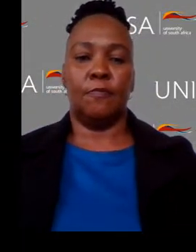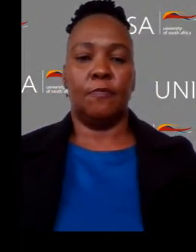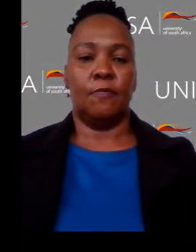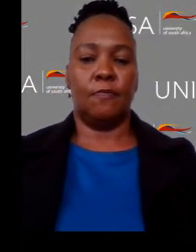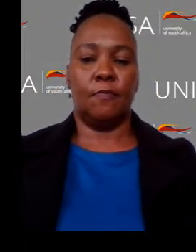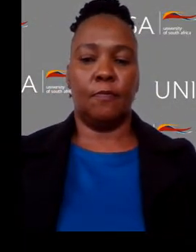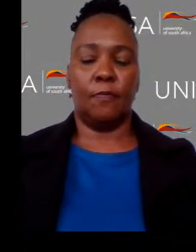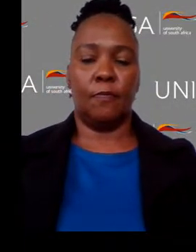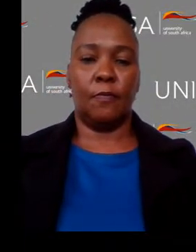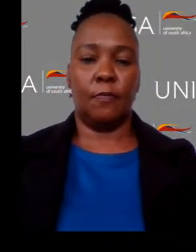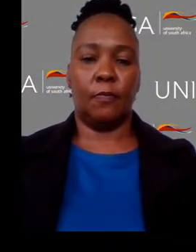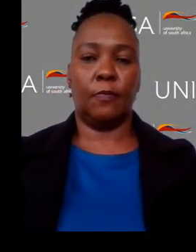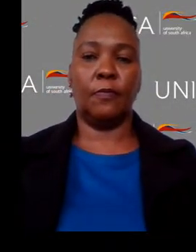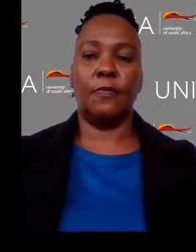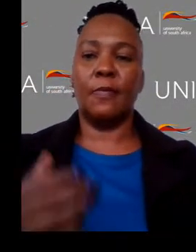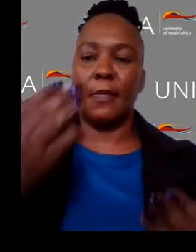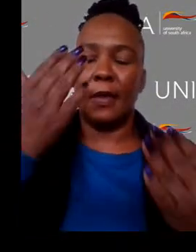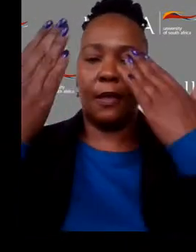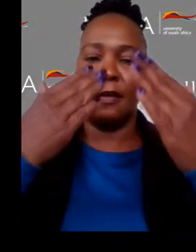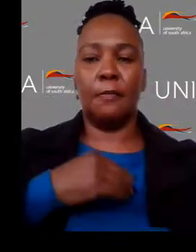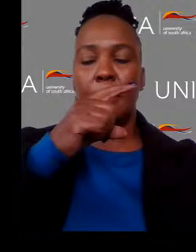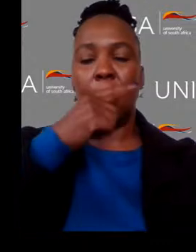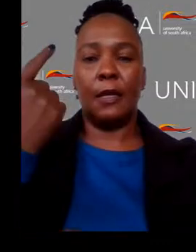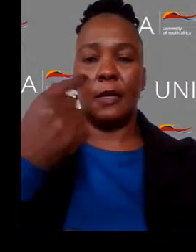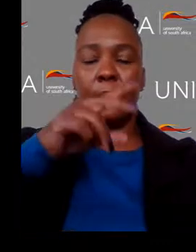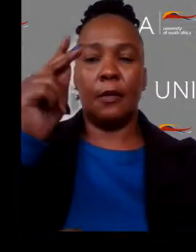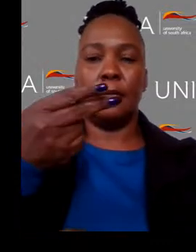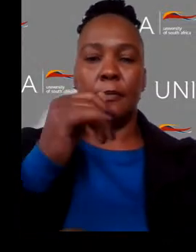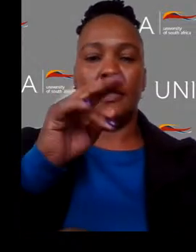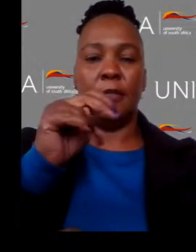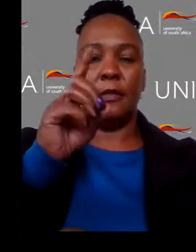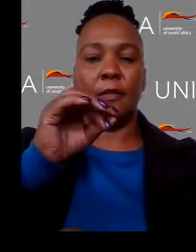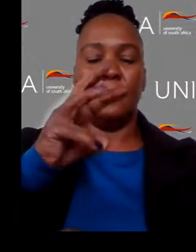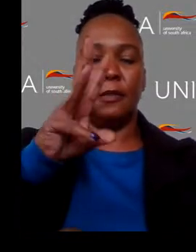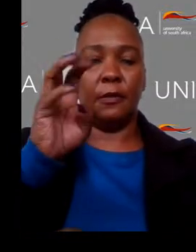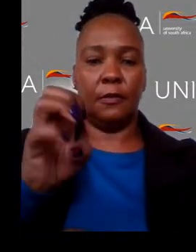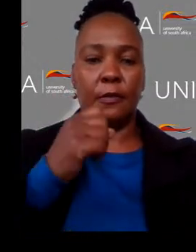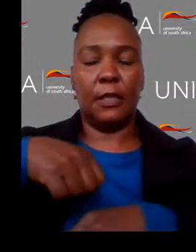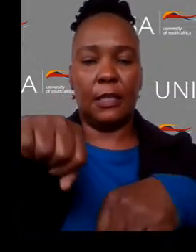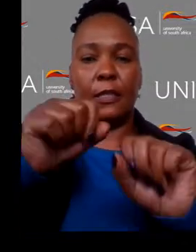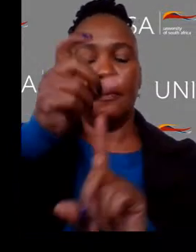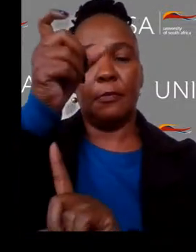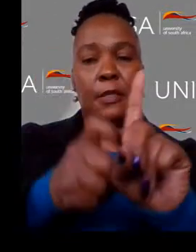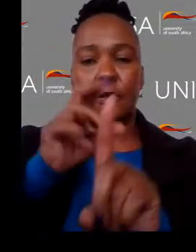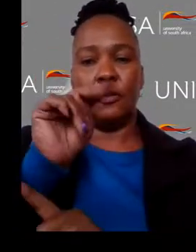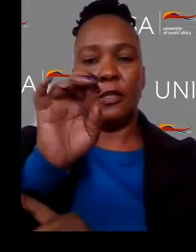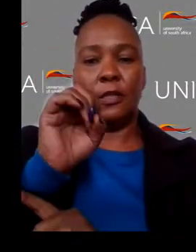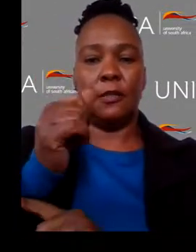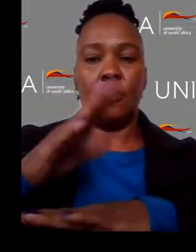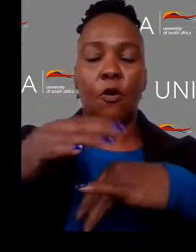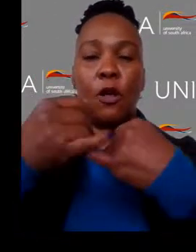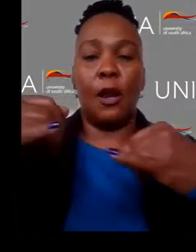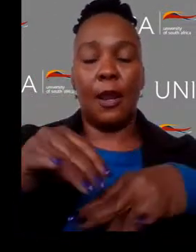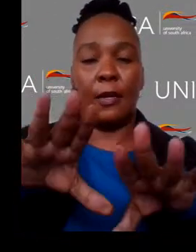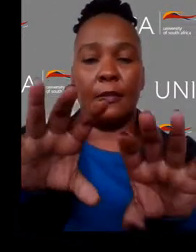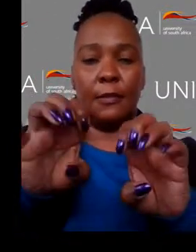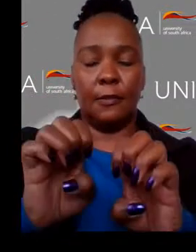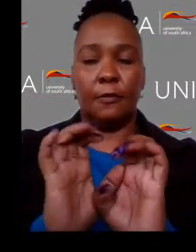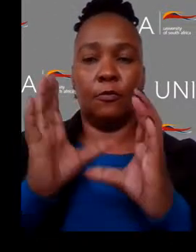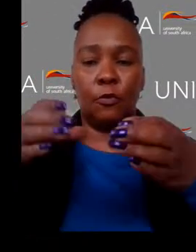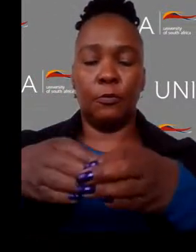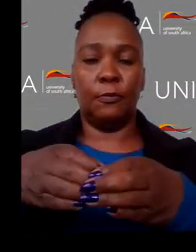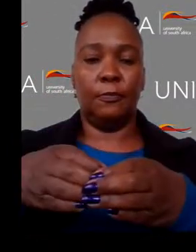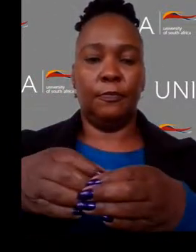Hello everyone, my name is Pindwe Kamlani and I'm the chairperson of UNISA's Online Examination Committee. We